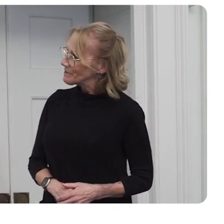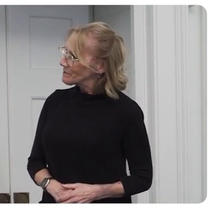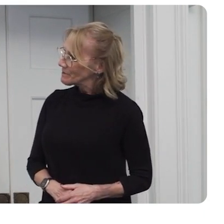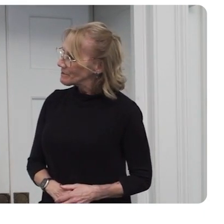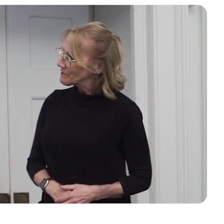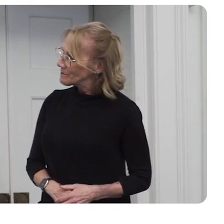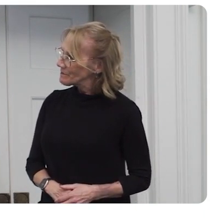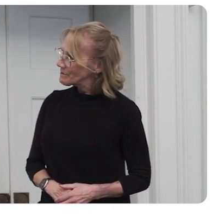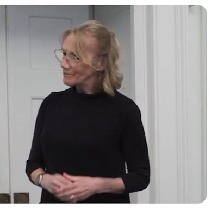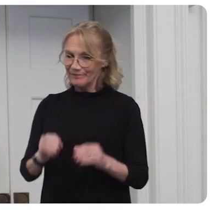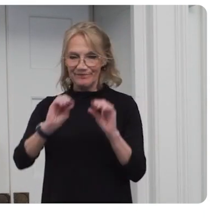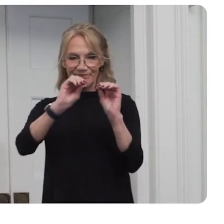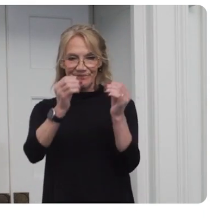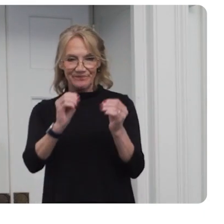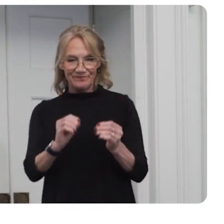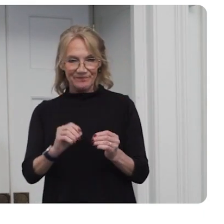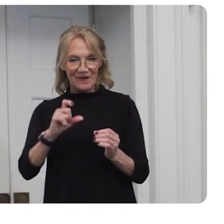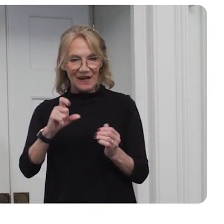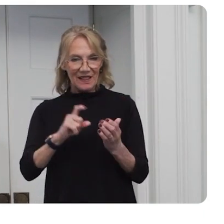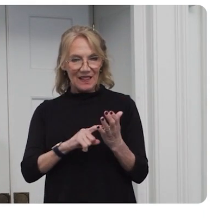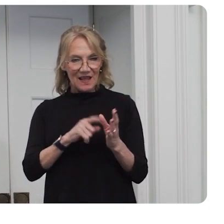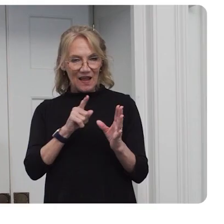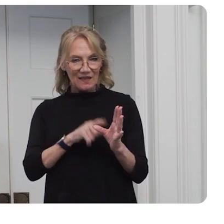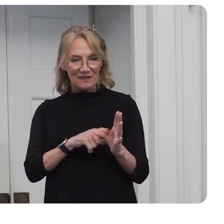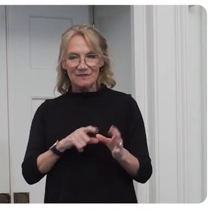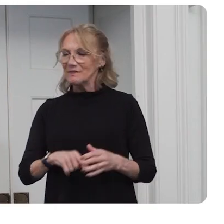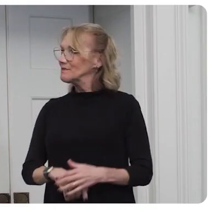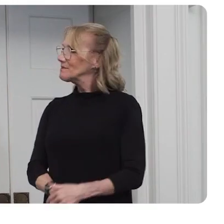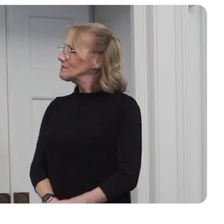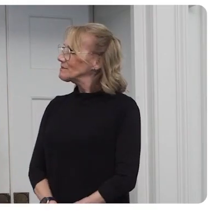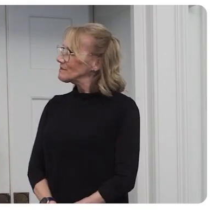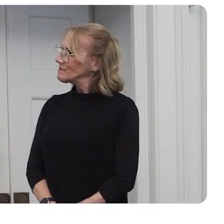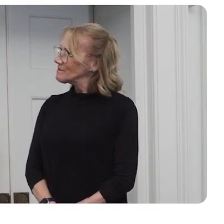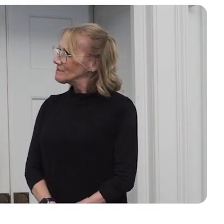This one that there. one is painted. You Yeah. hold that and I'll hold John.